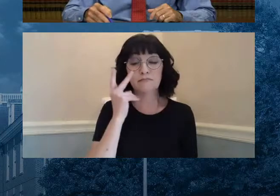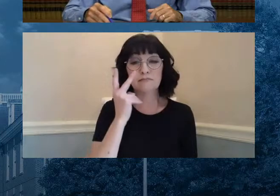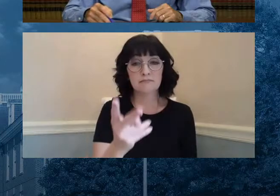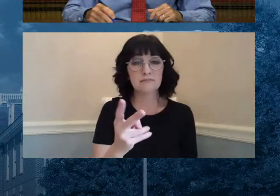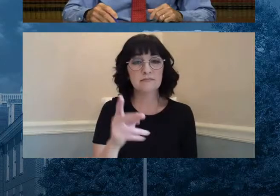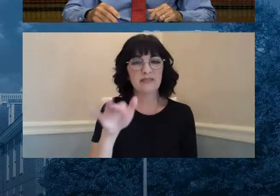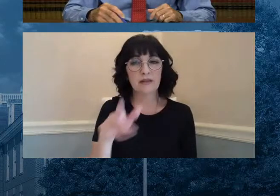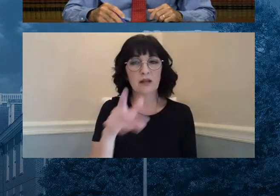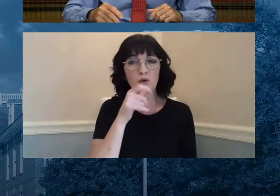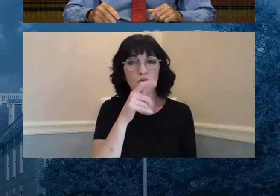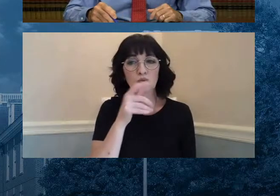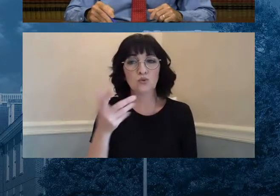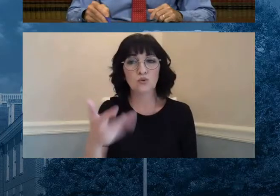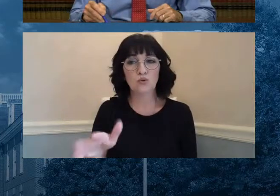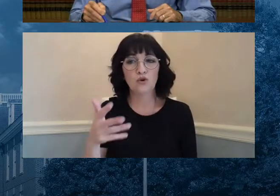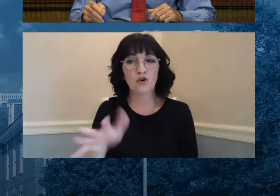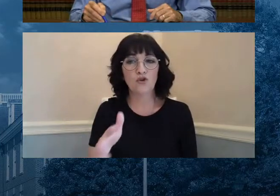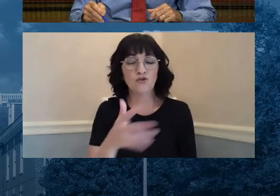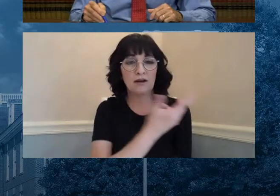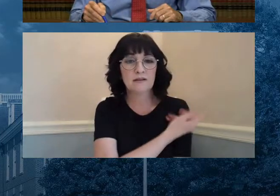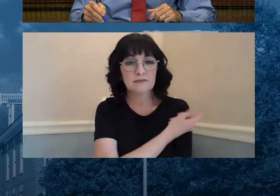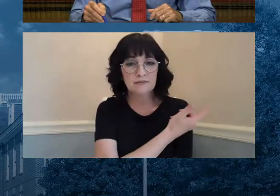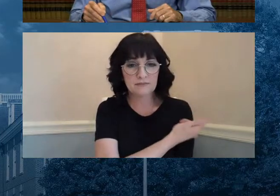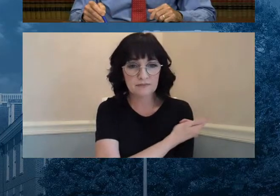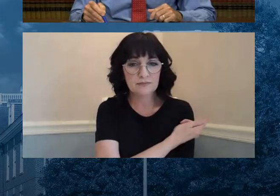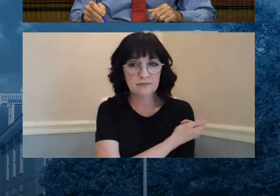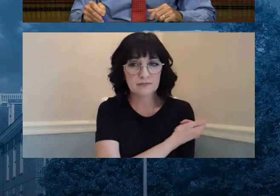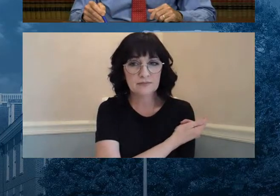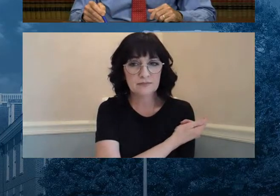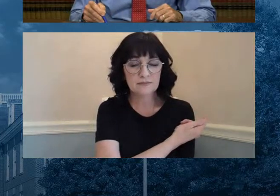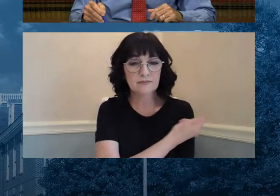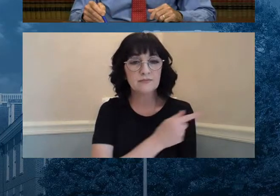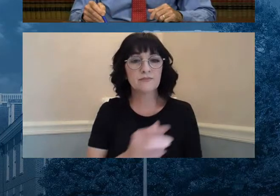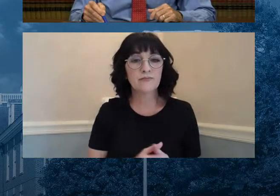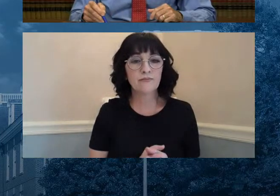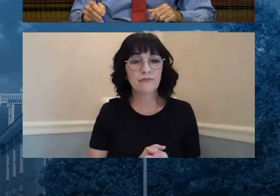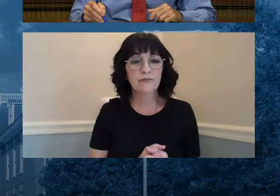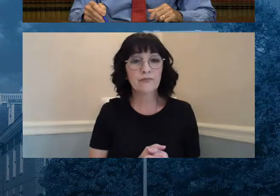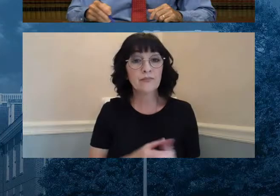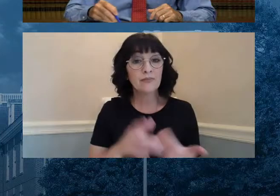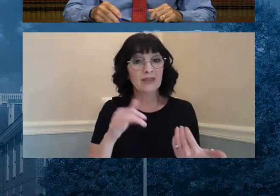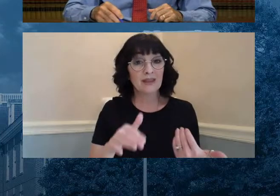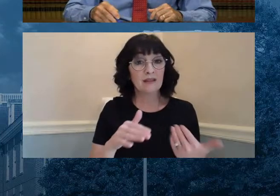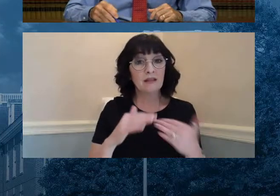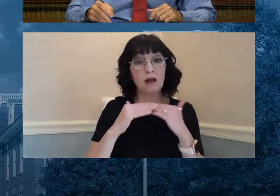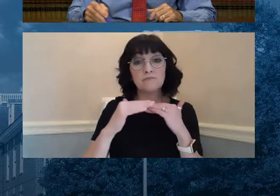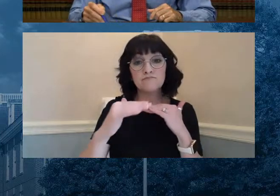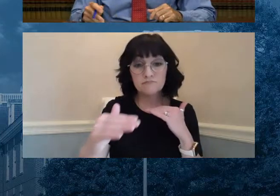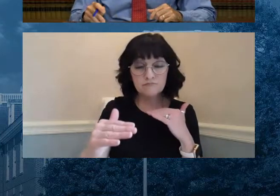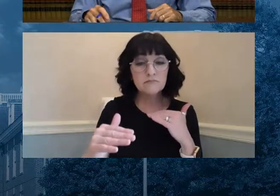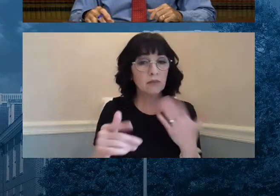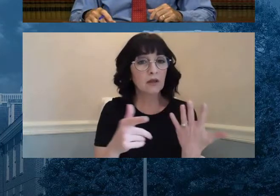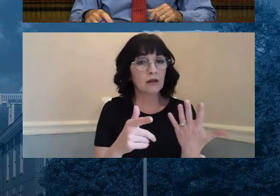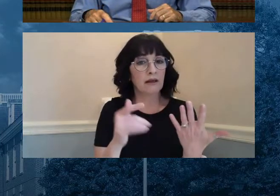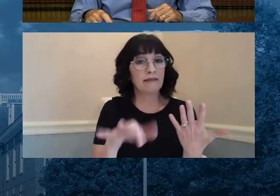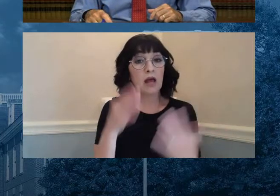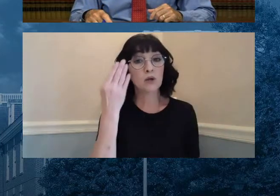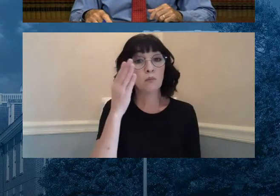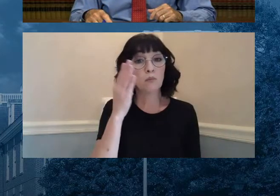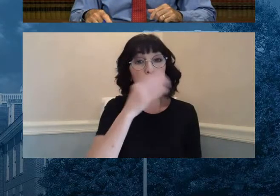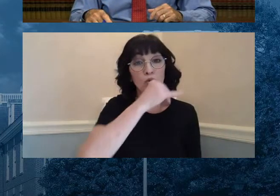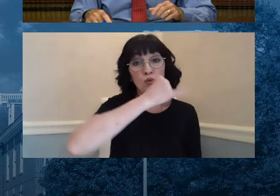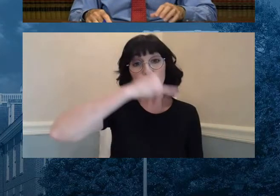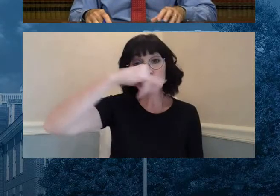see that red line flattens out in terms of new cases. And the blue line, which is those